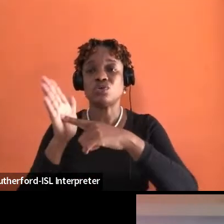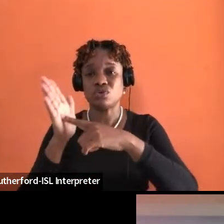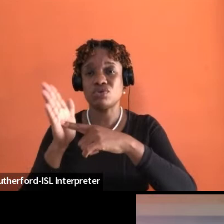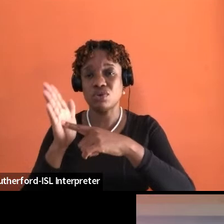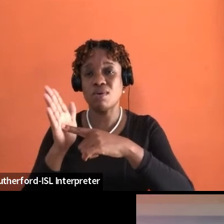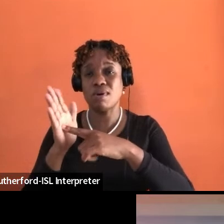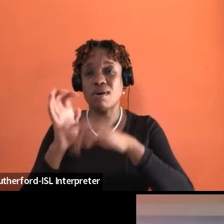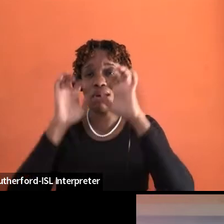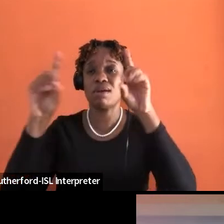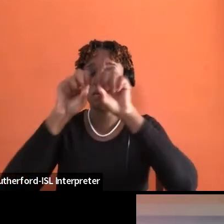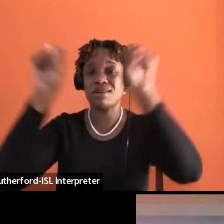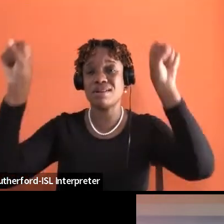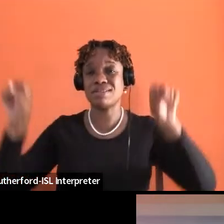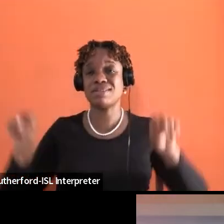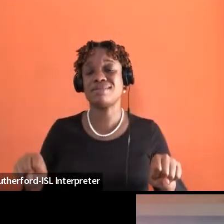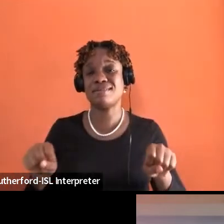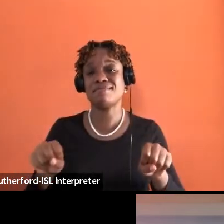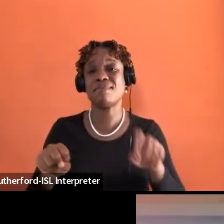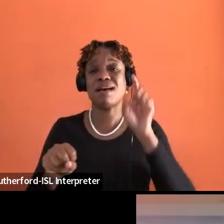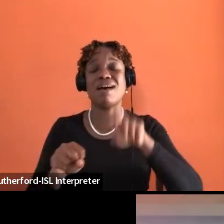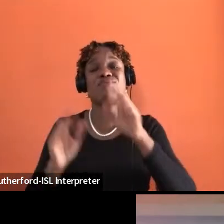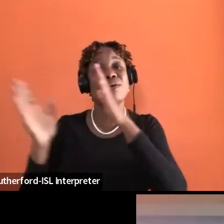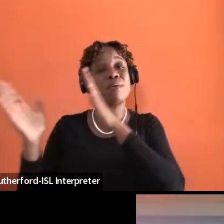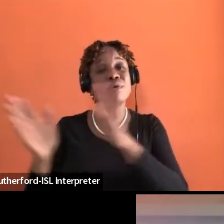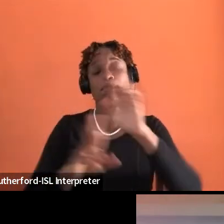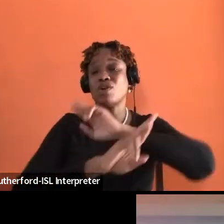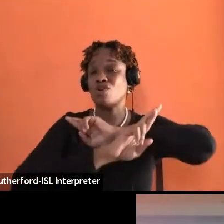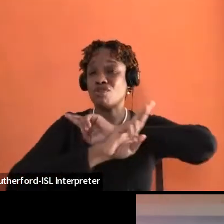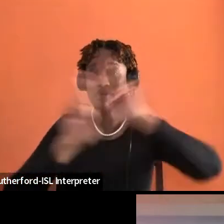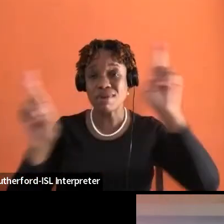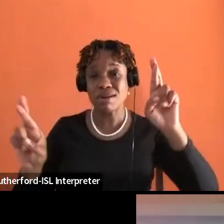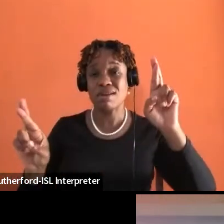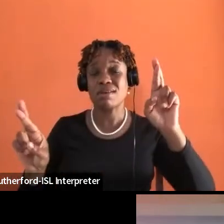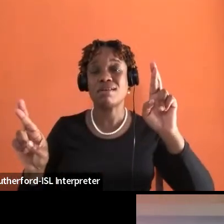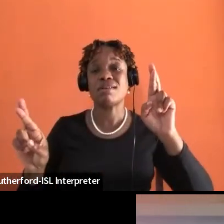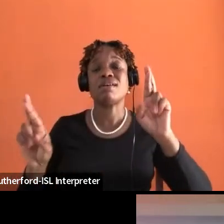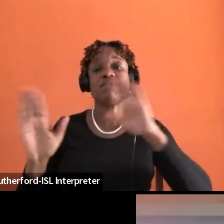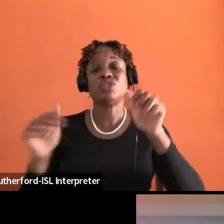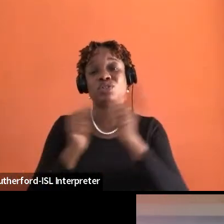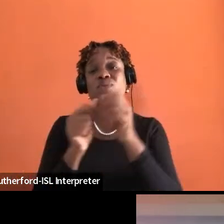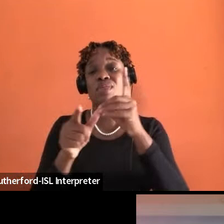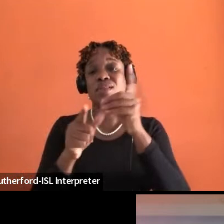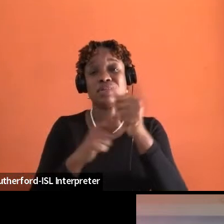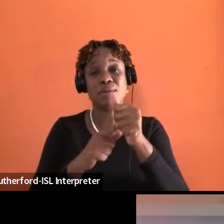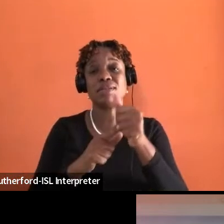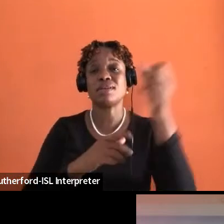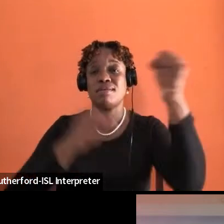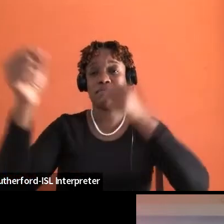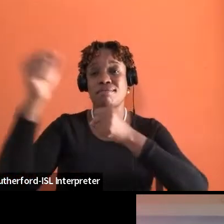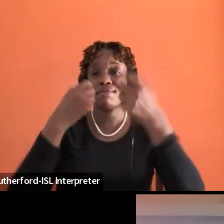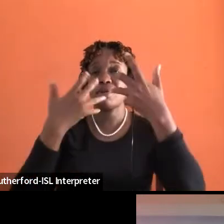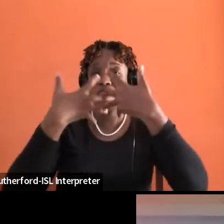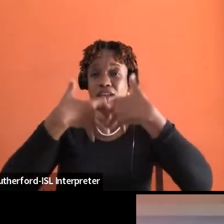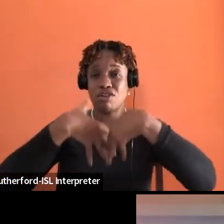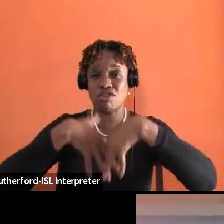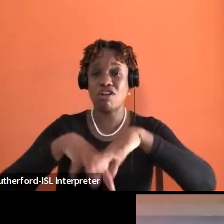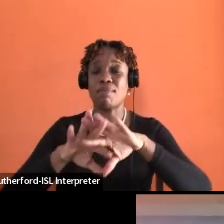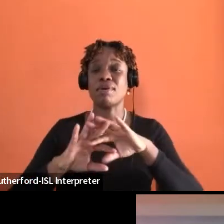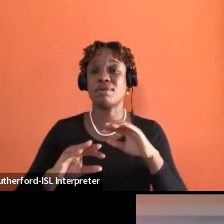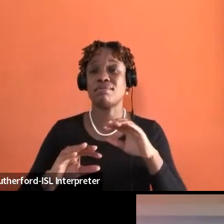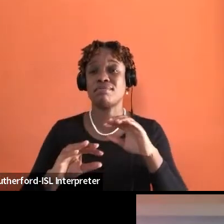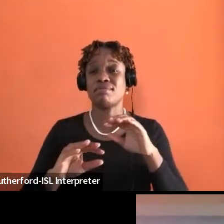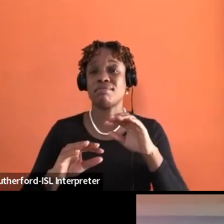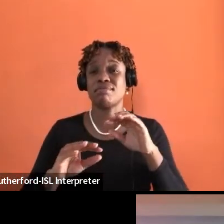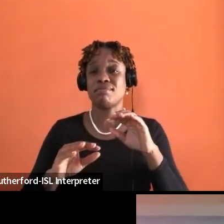system to integrate children with disabilities into the school system. So I agree with you that there's definitely need for more